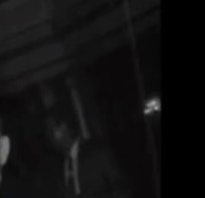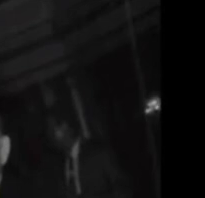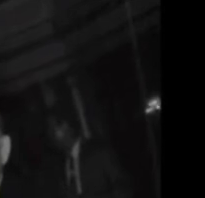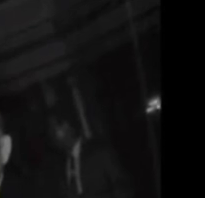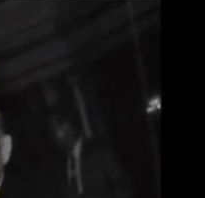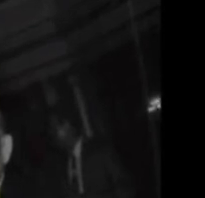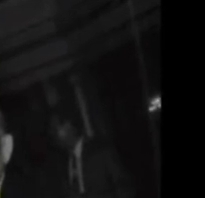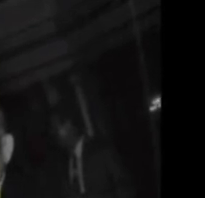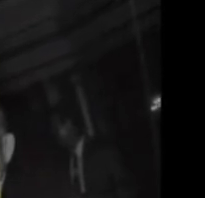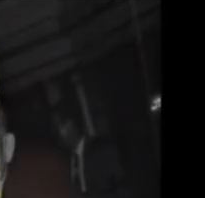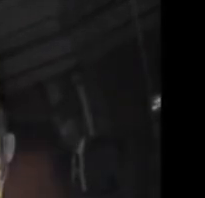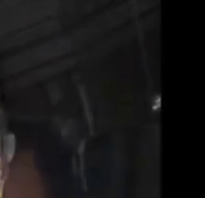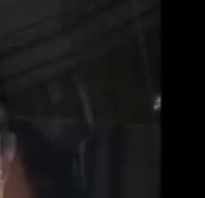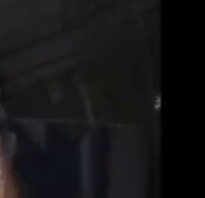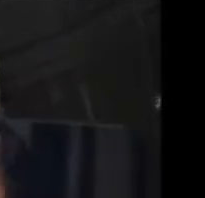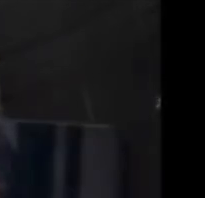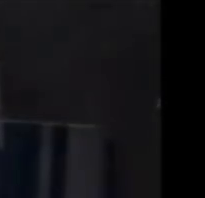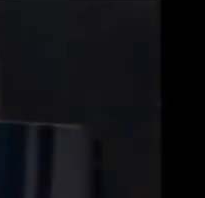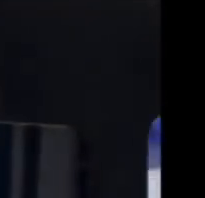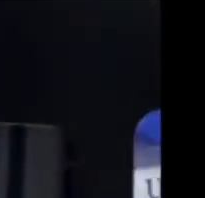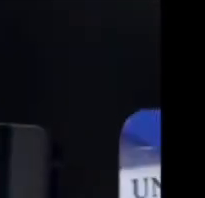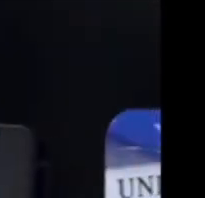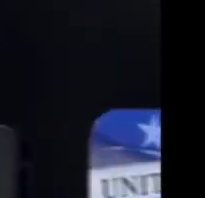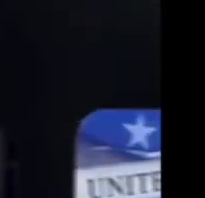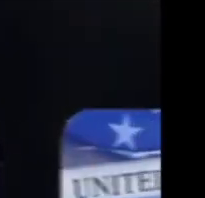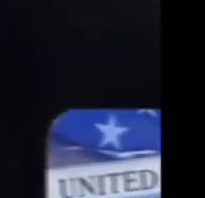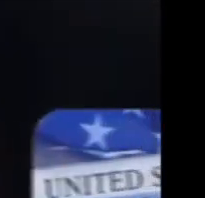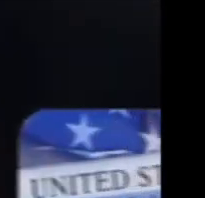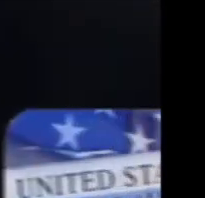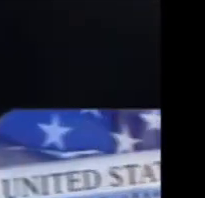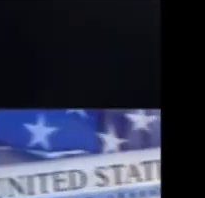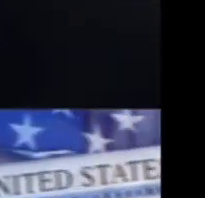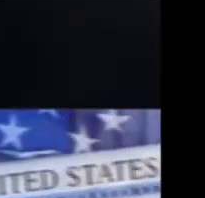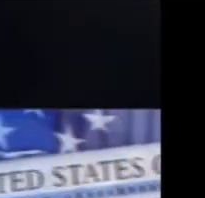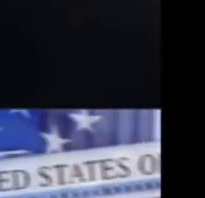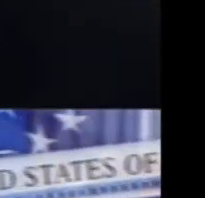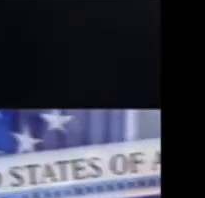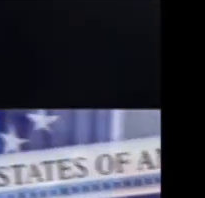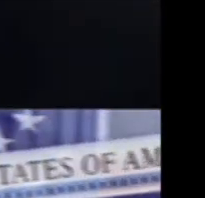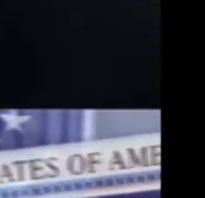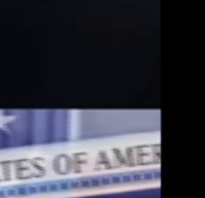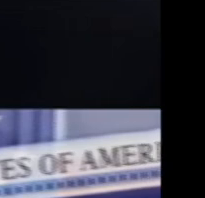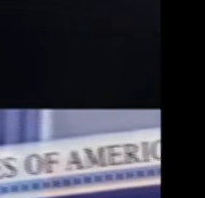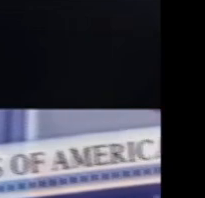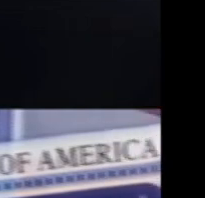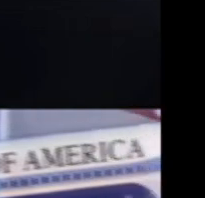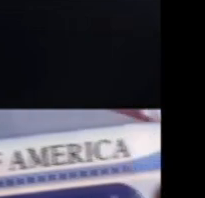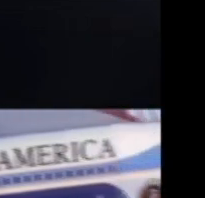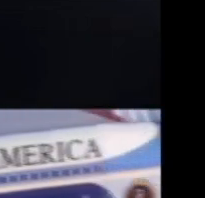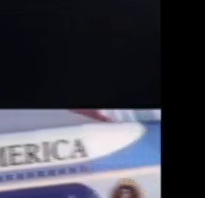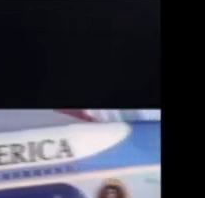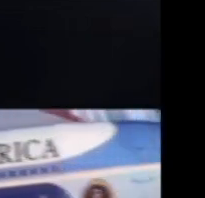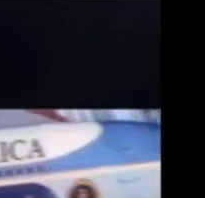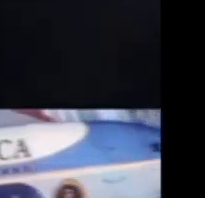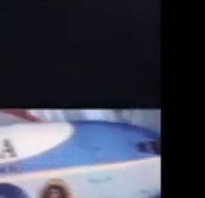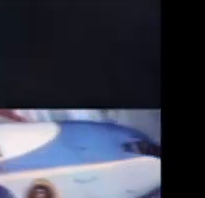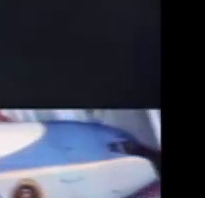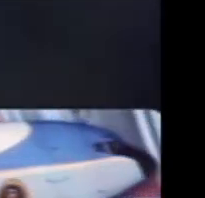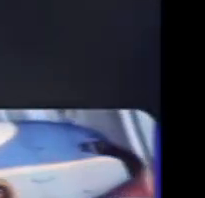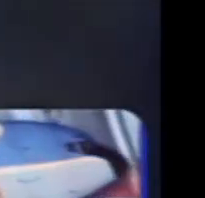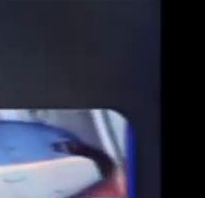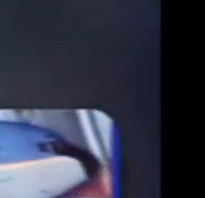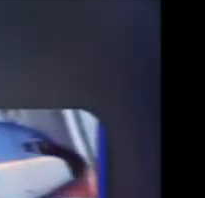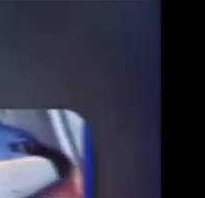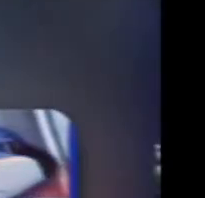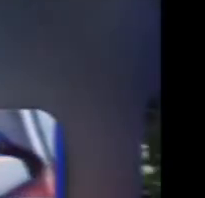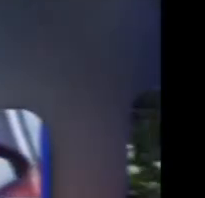army greets, coming home for 1 week leave by himself in